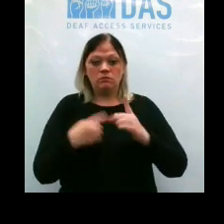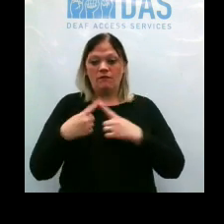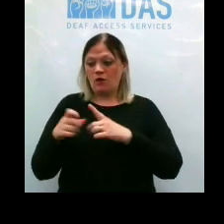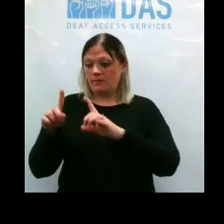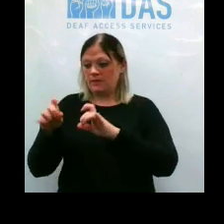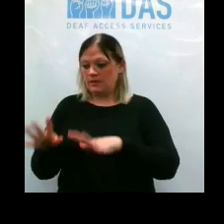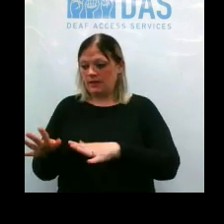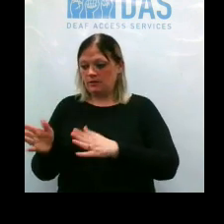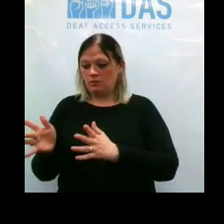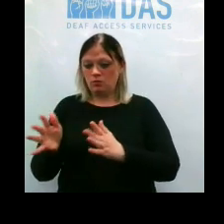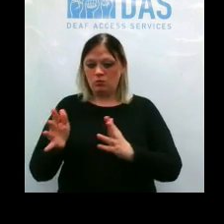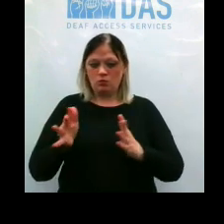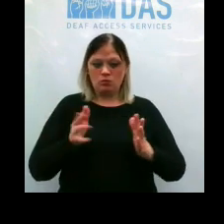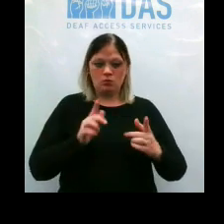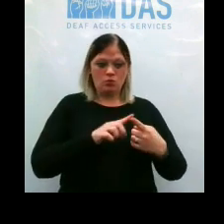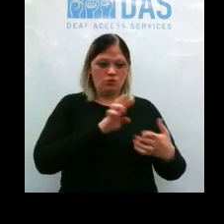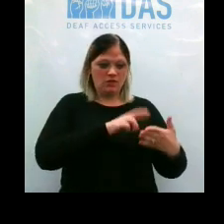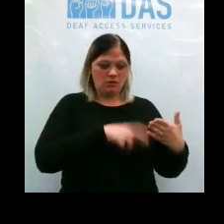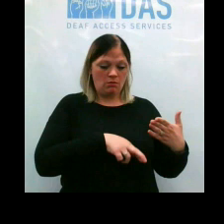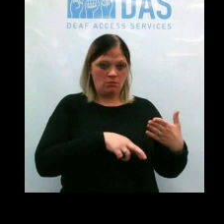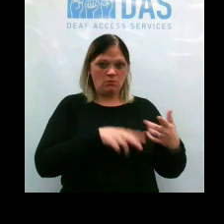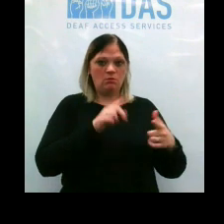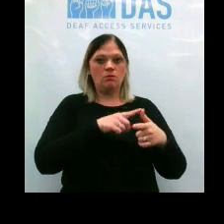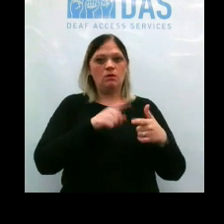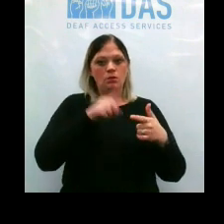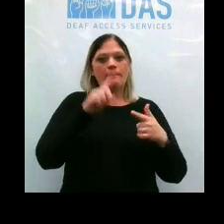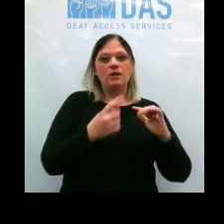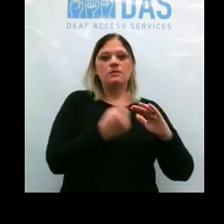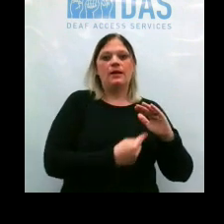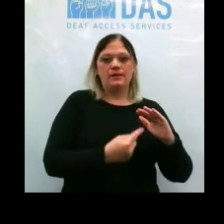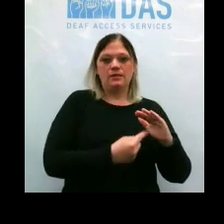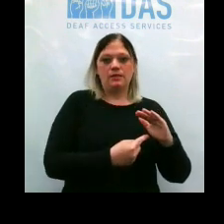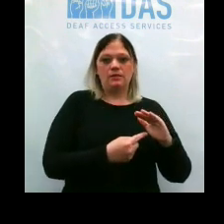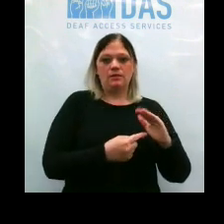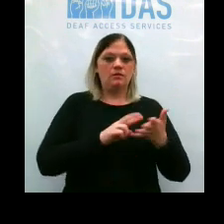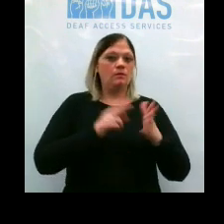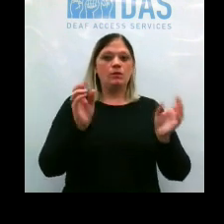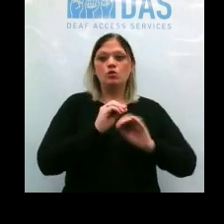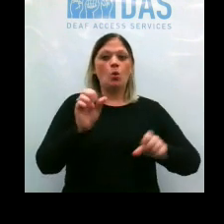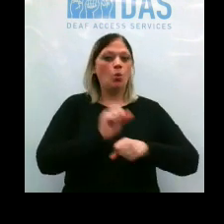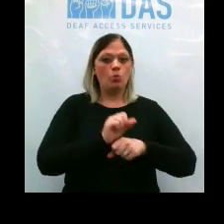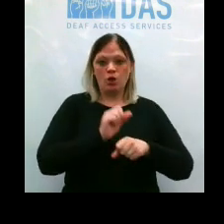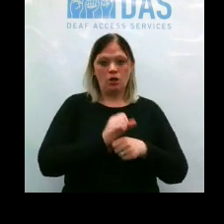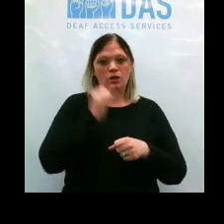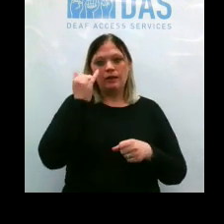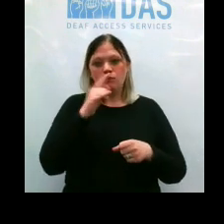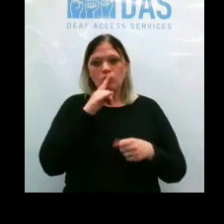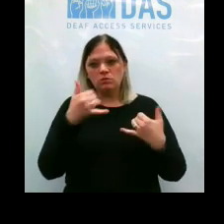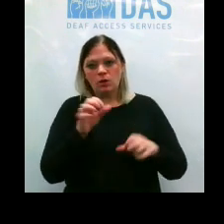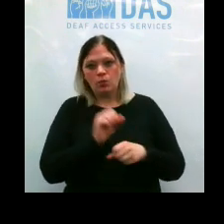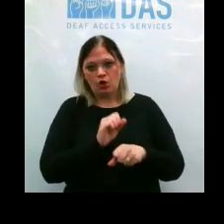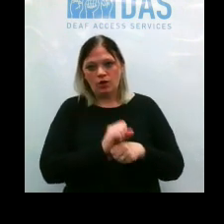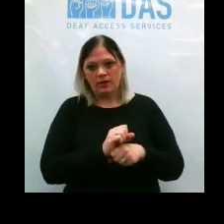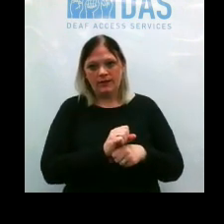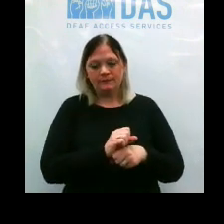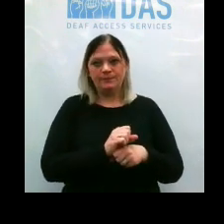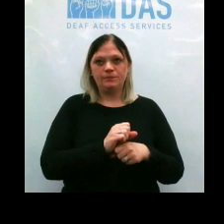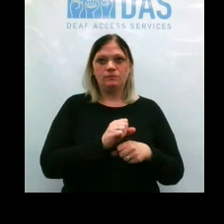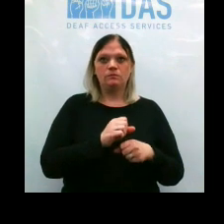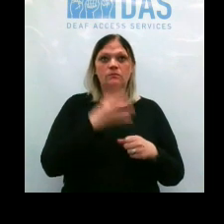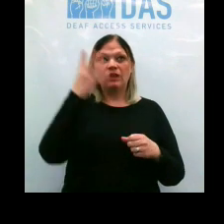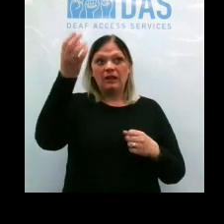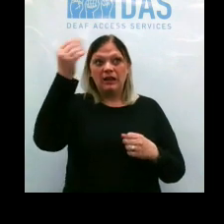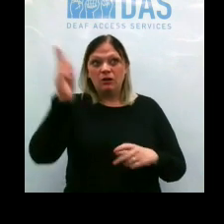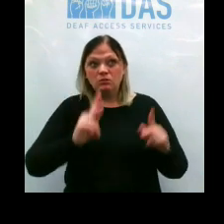to the time you receive your results, you have to isolate. That means no work if you are working right now. It means doesn't going out in public. You have to